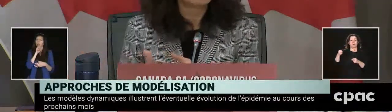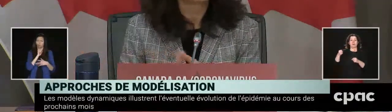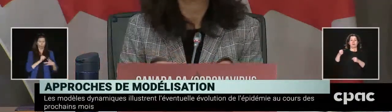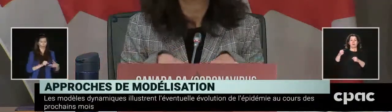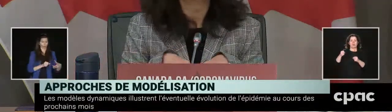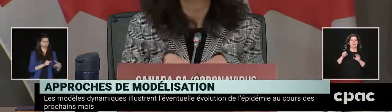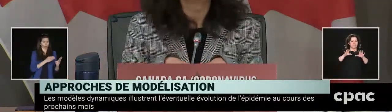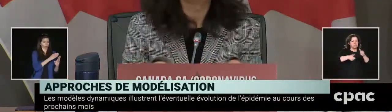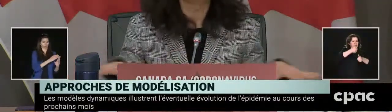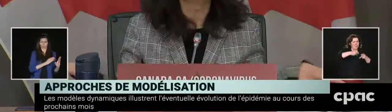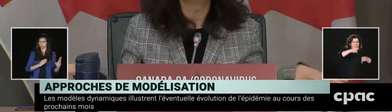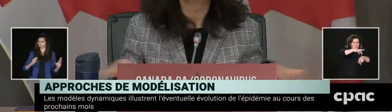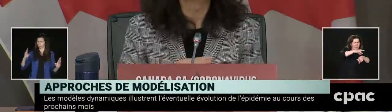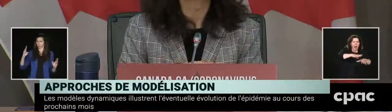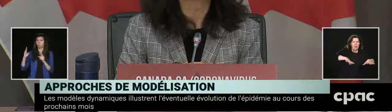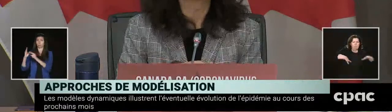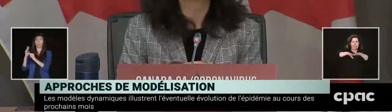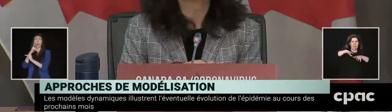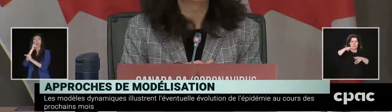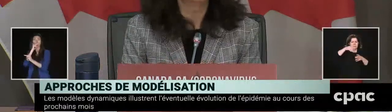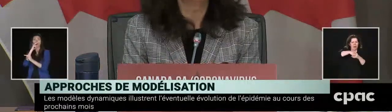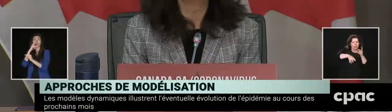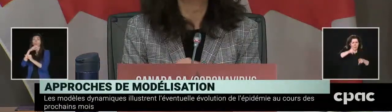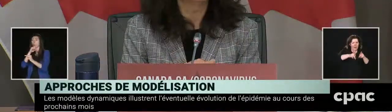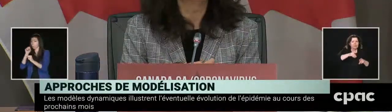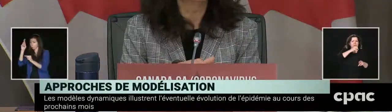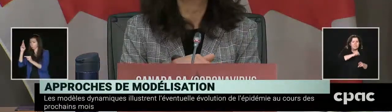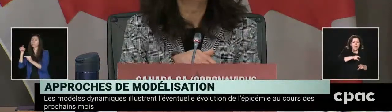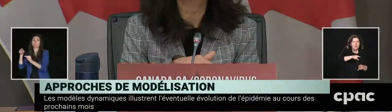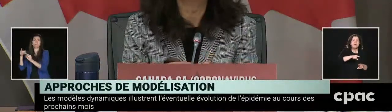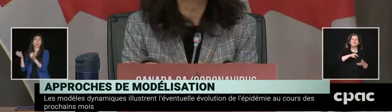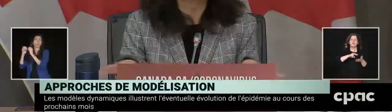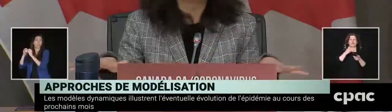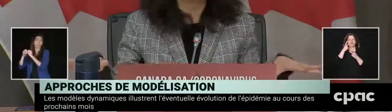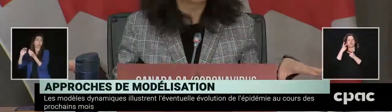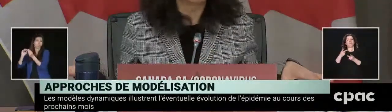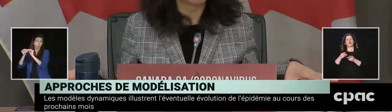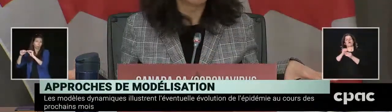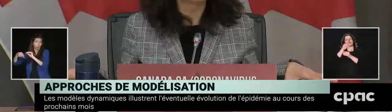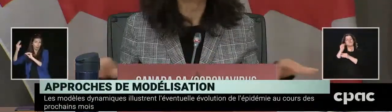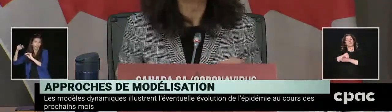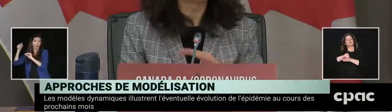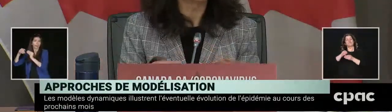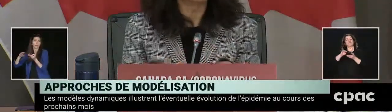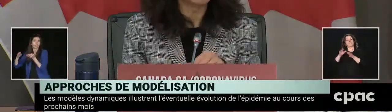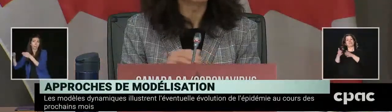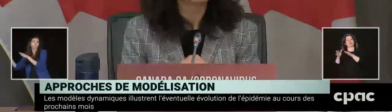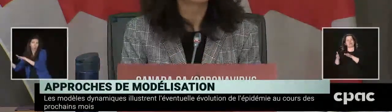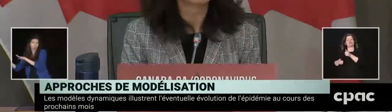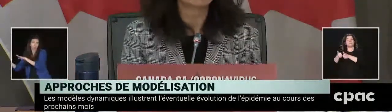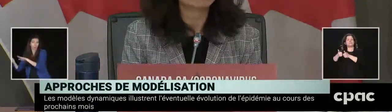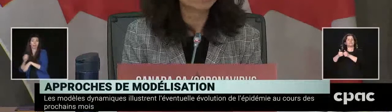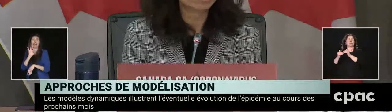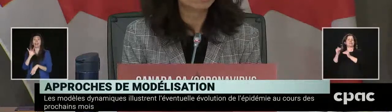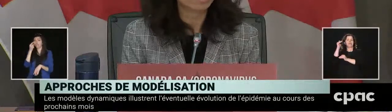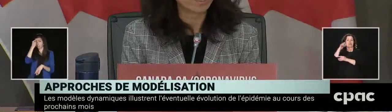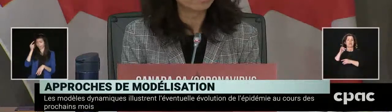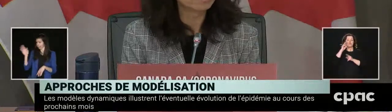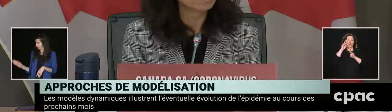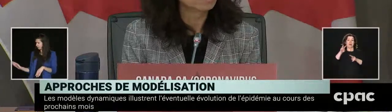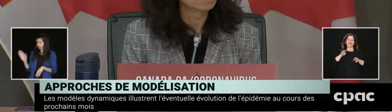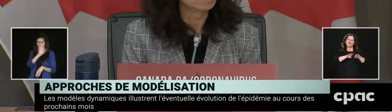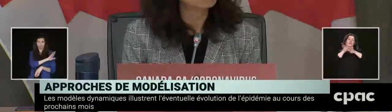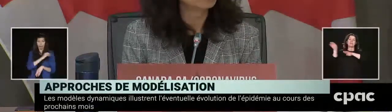fatality. If you look at the Canadian population in a more homogeneous way, of course, that may